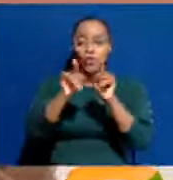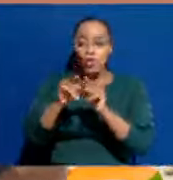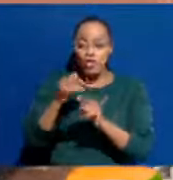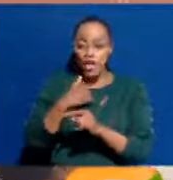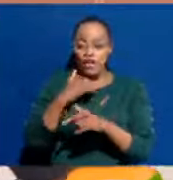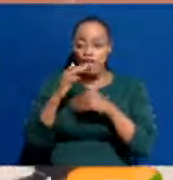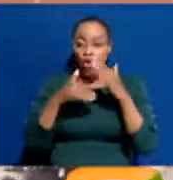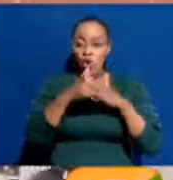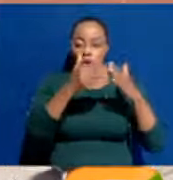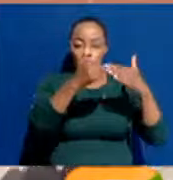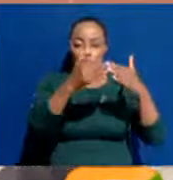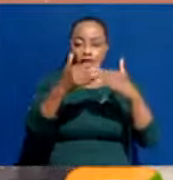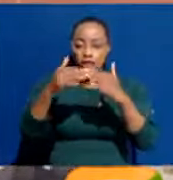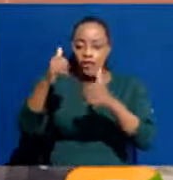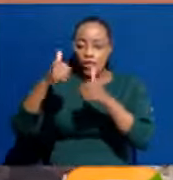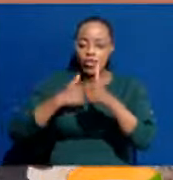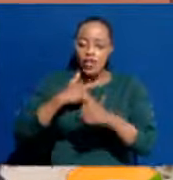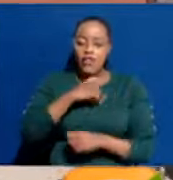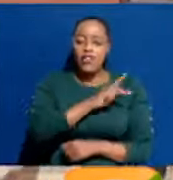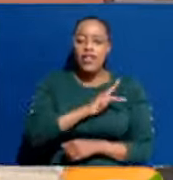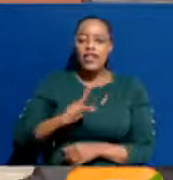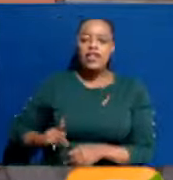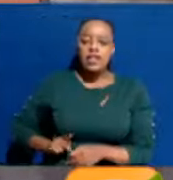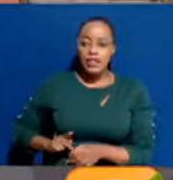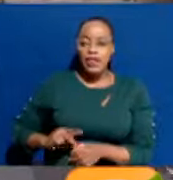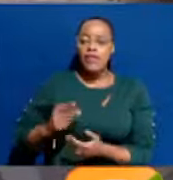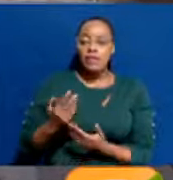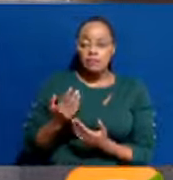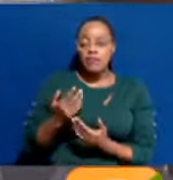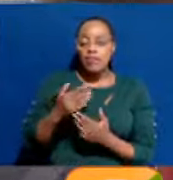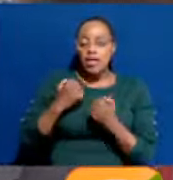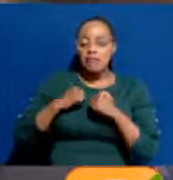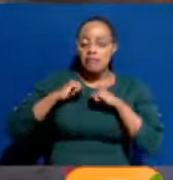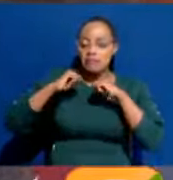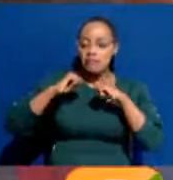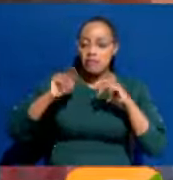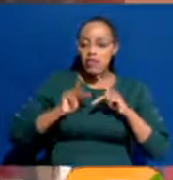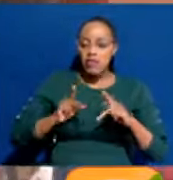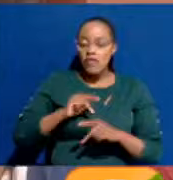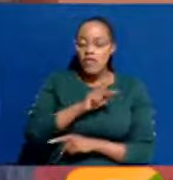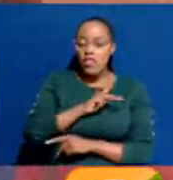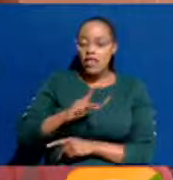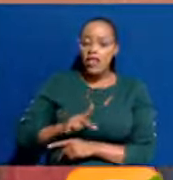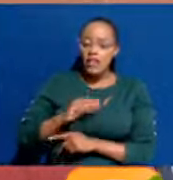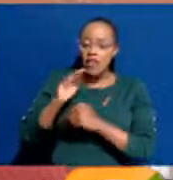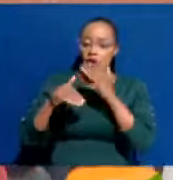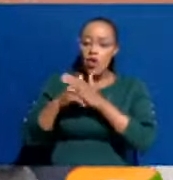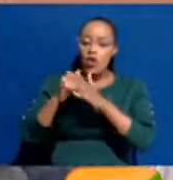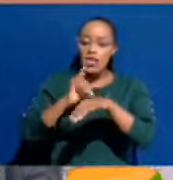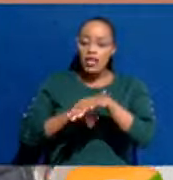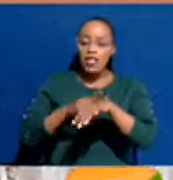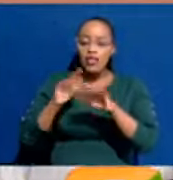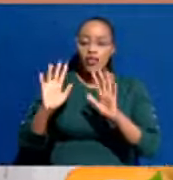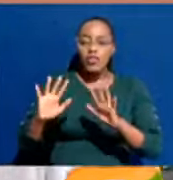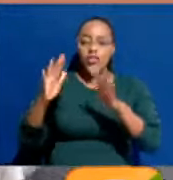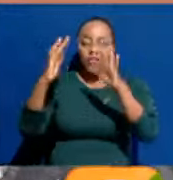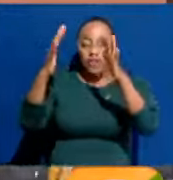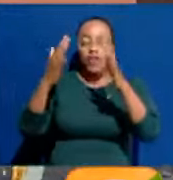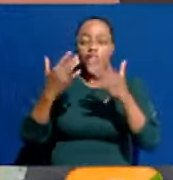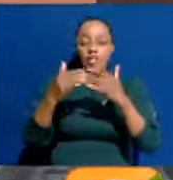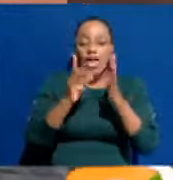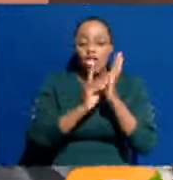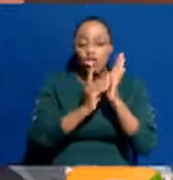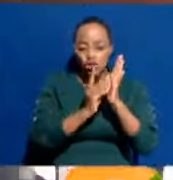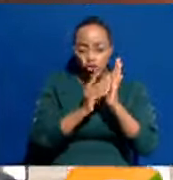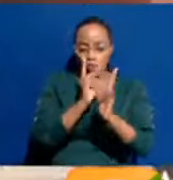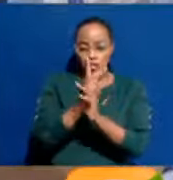milango mahususi kwa familia ya mfalme, maafisa wakuu katika ufalme, na wakati wote wa sherehe, mlango wake ulitengwa